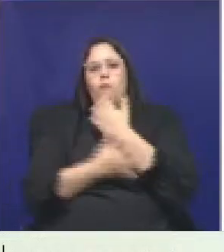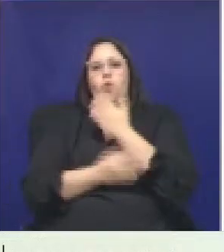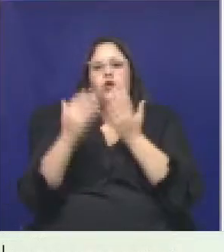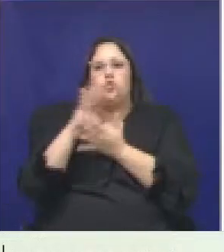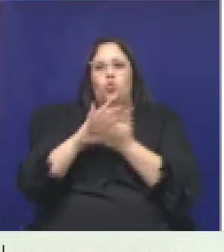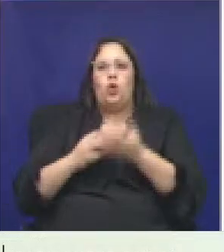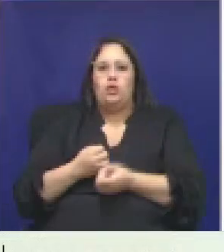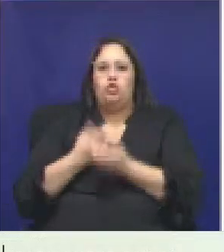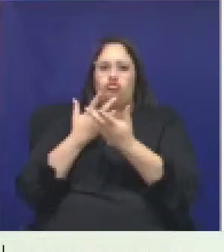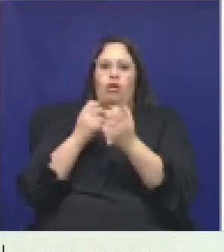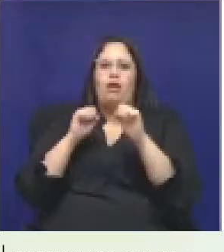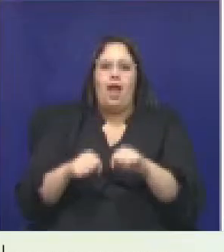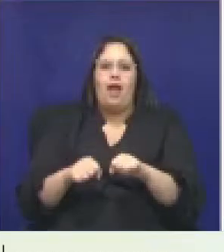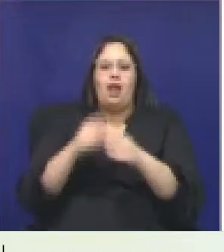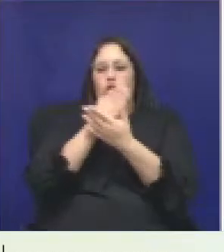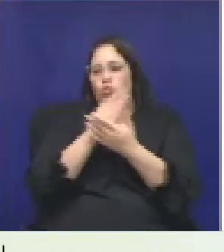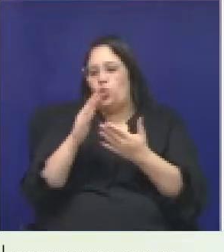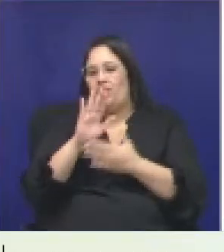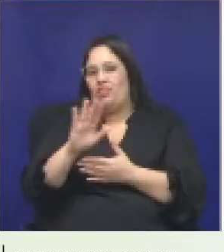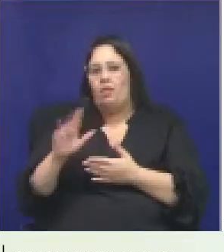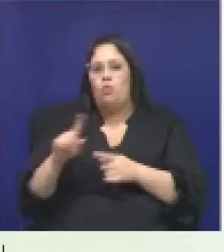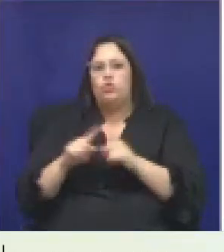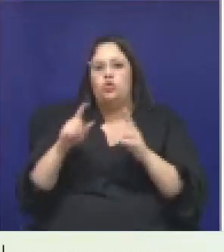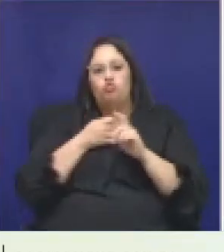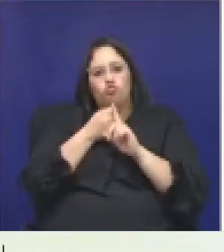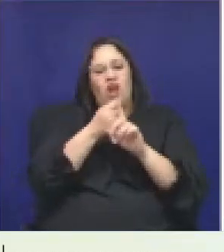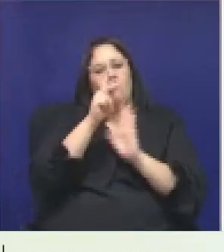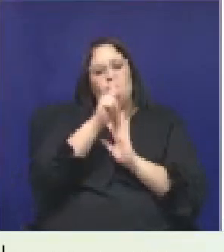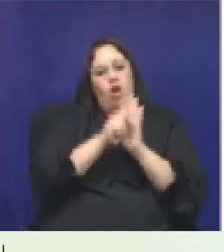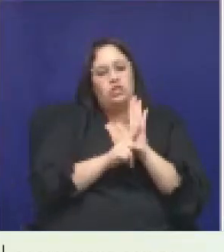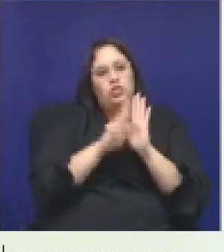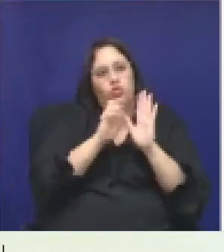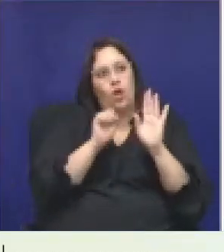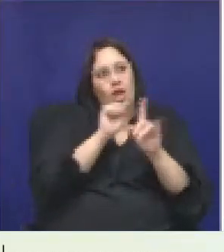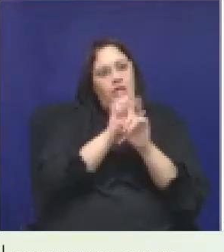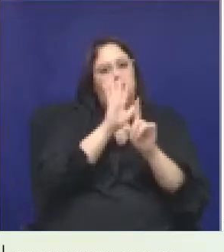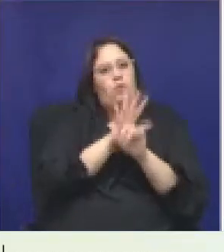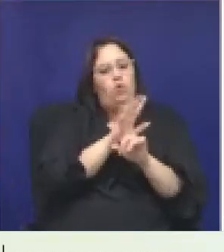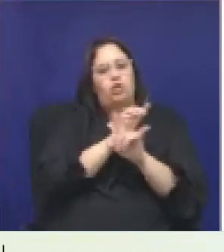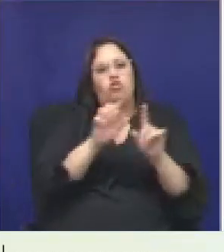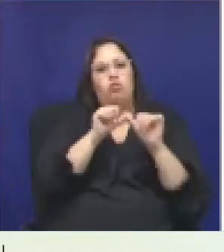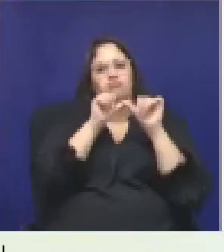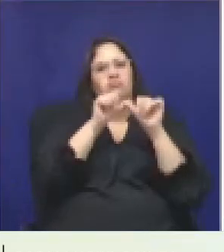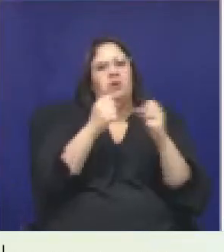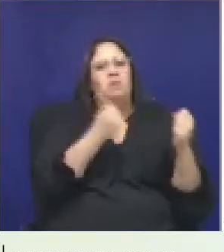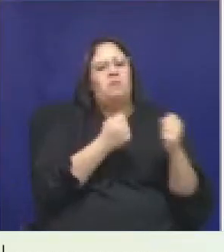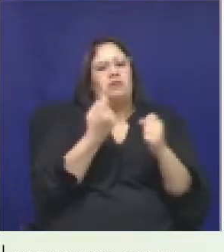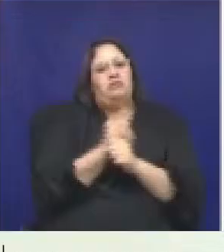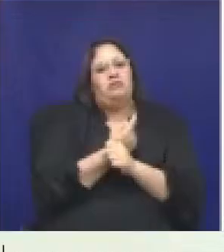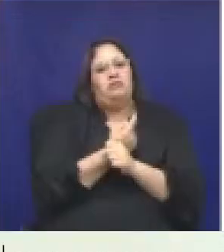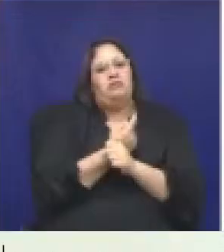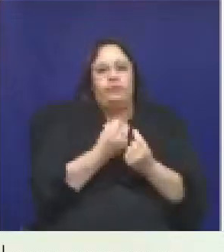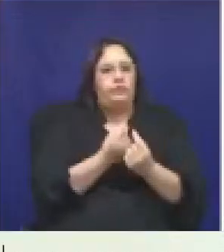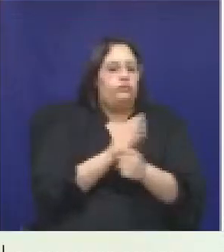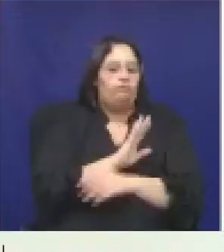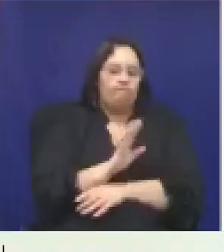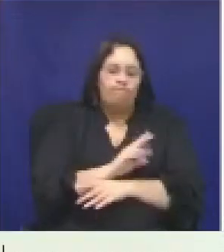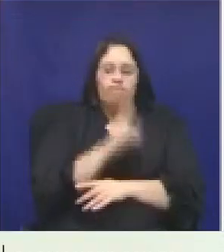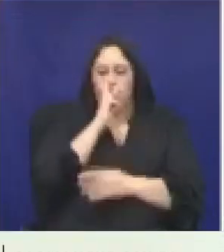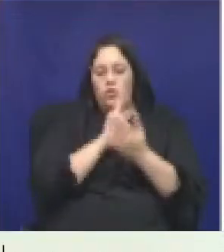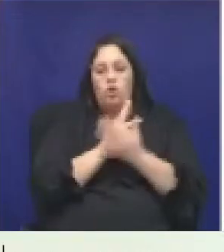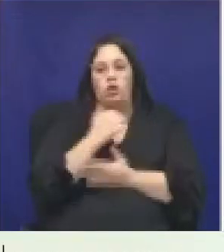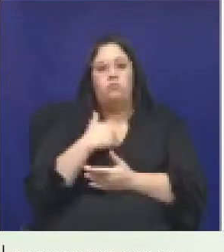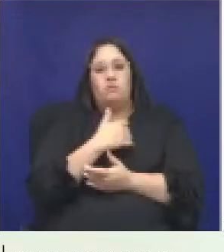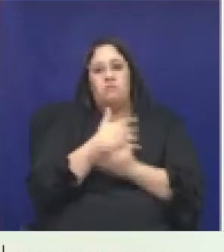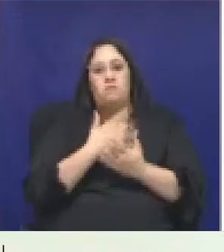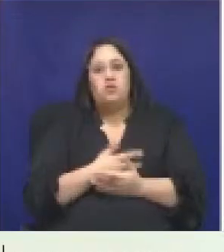and excluded, and to drive policy that transforms and not maintains the status quo. Honorable members, the realization